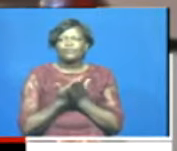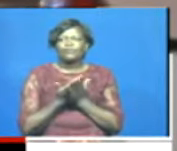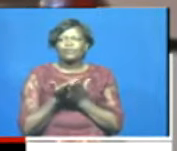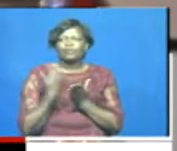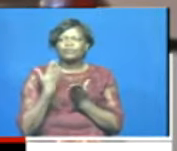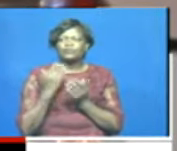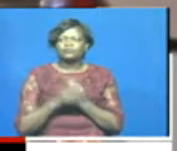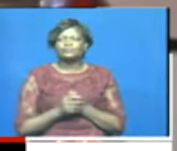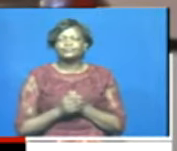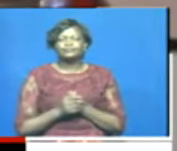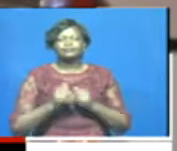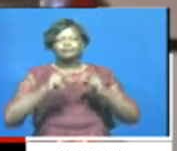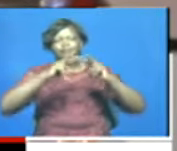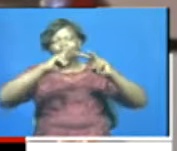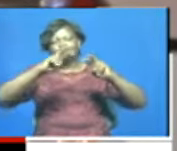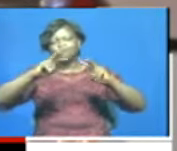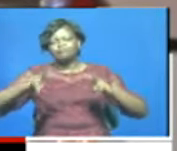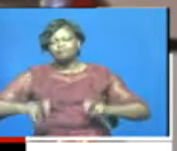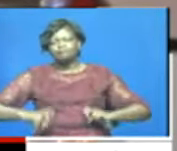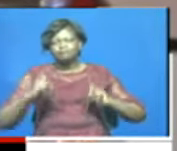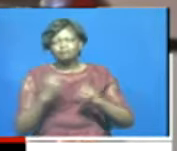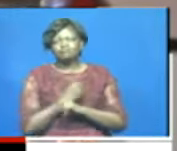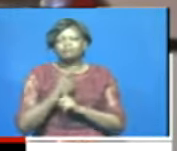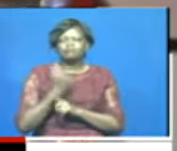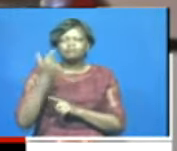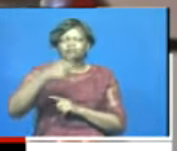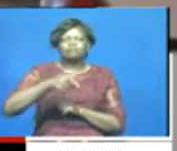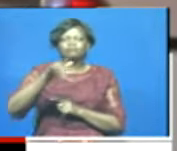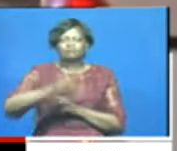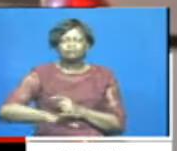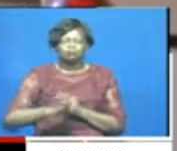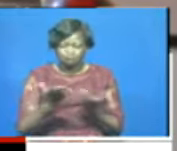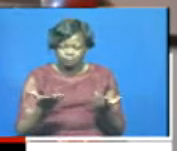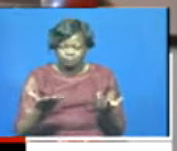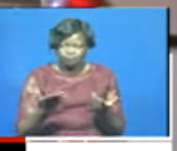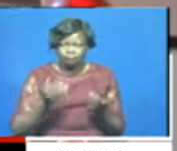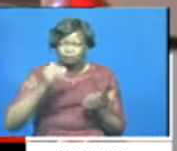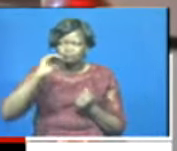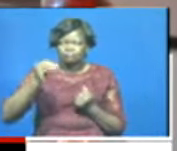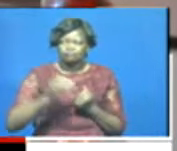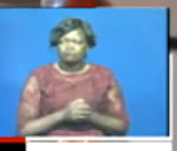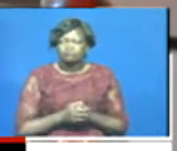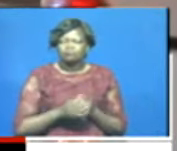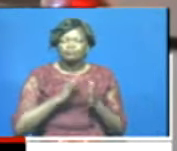we had conducted a spot check across the different fueling points across the town, about